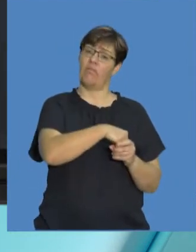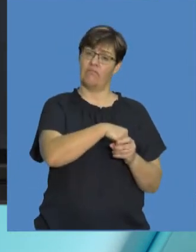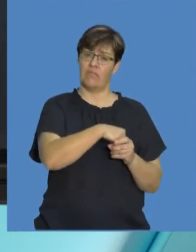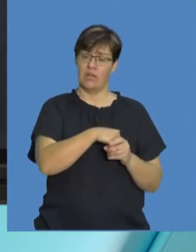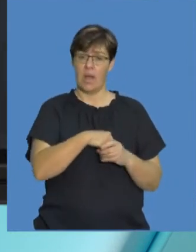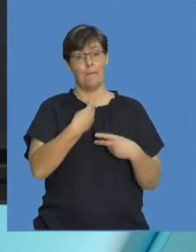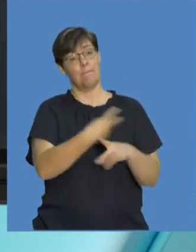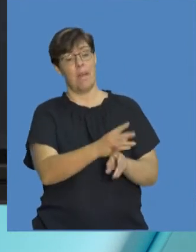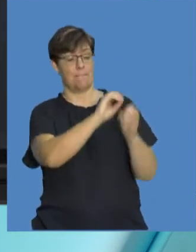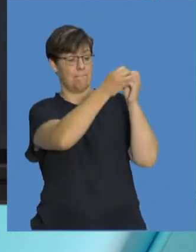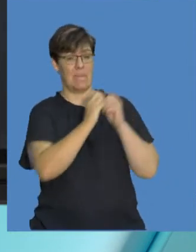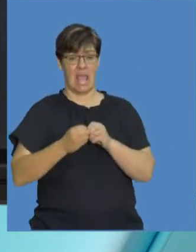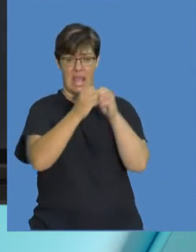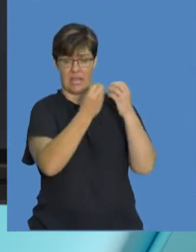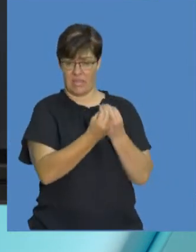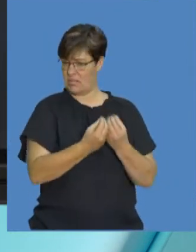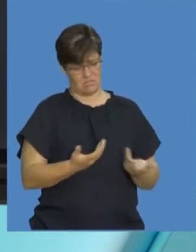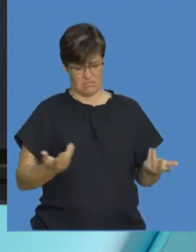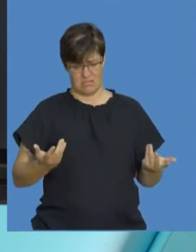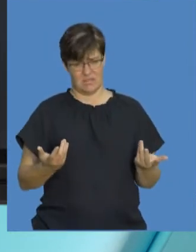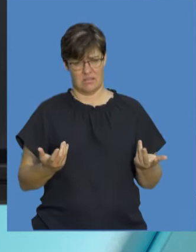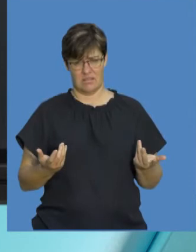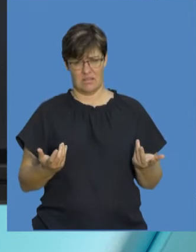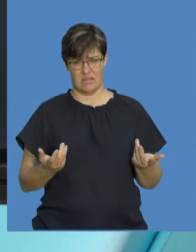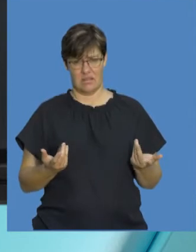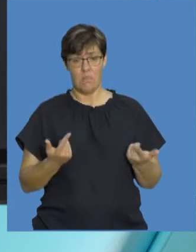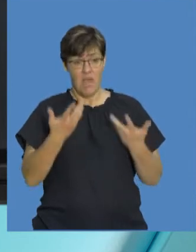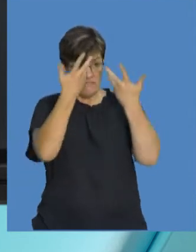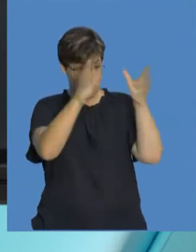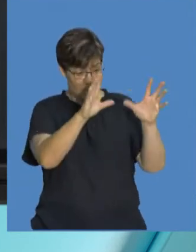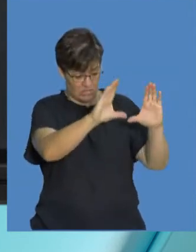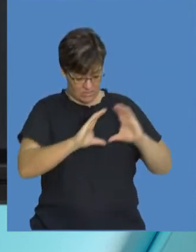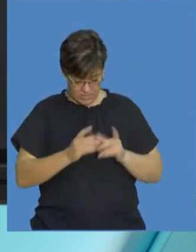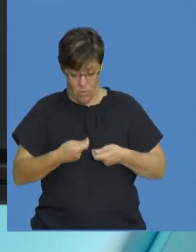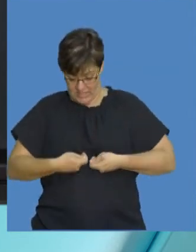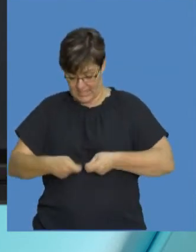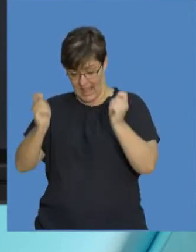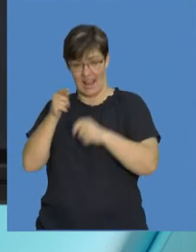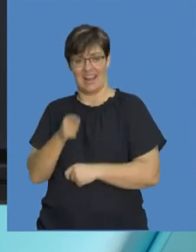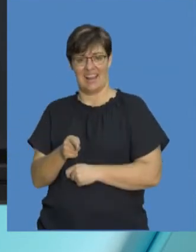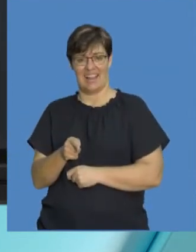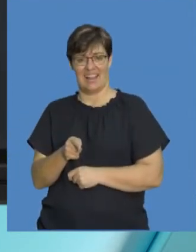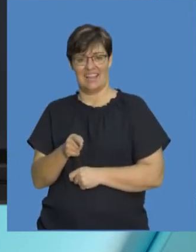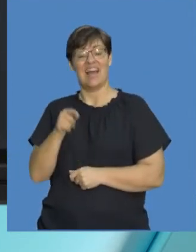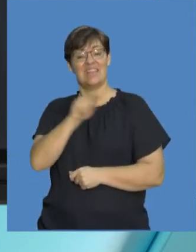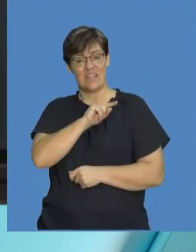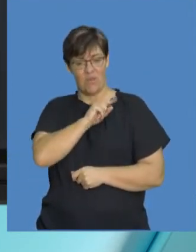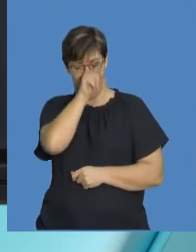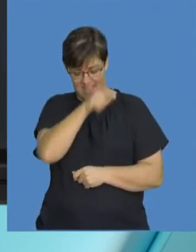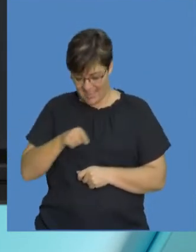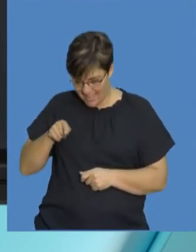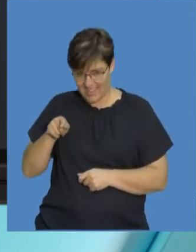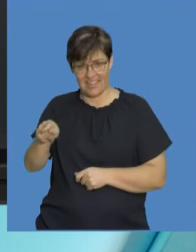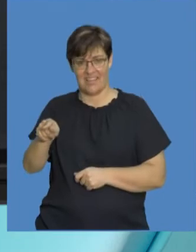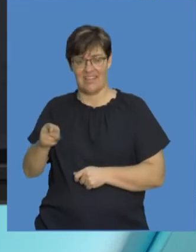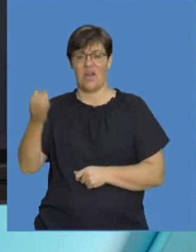to do with the production of my item. It's the selling component of it, and therefore that